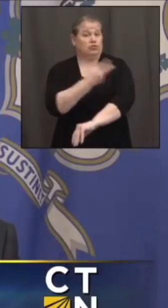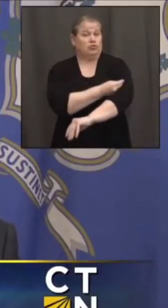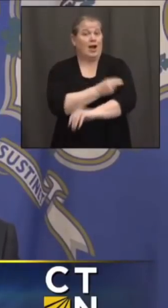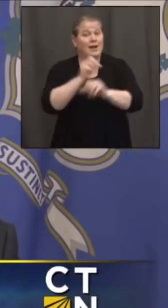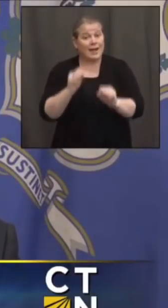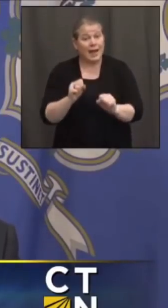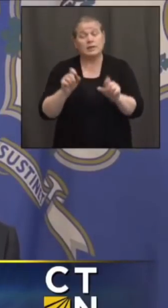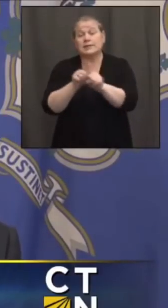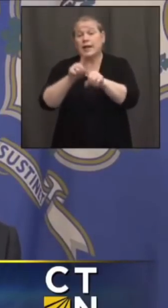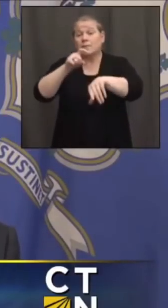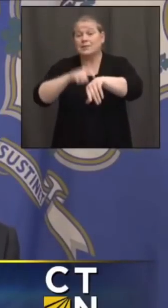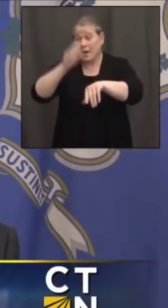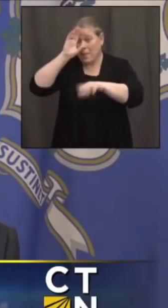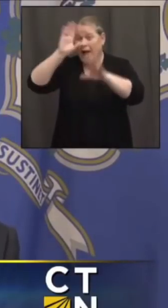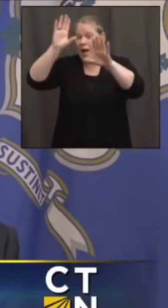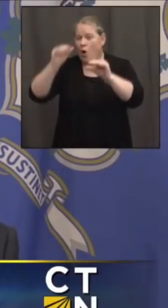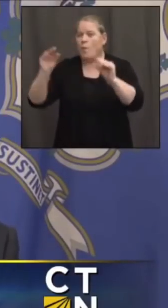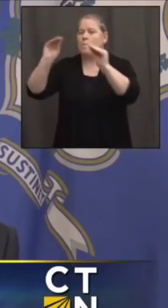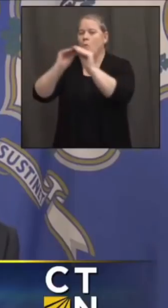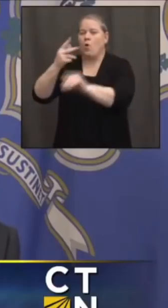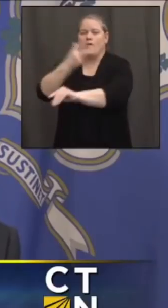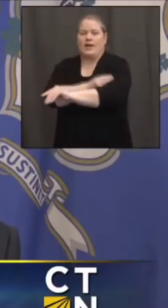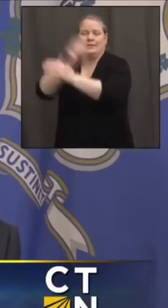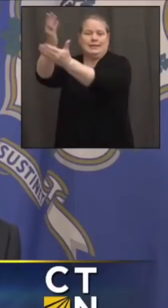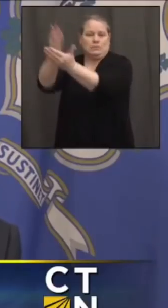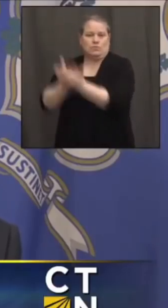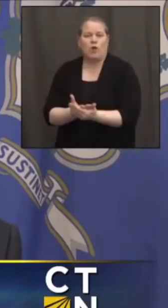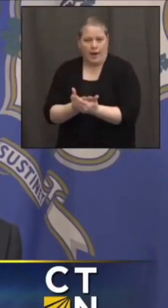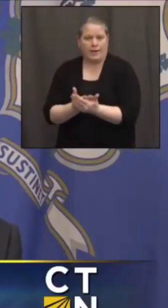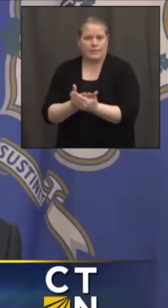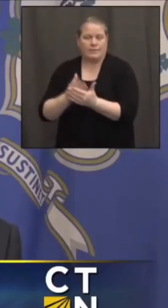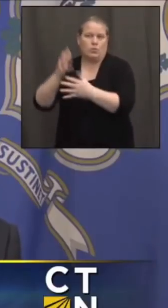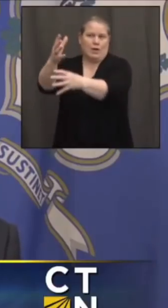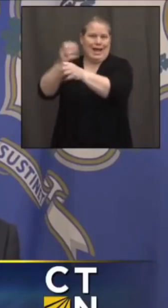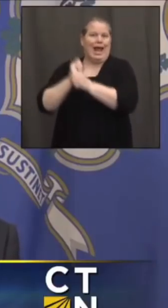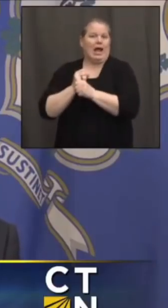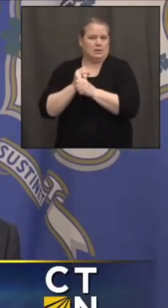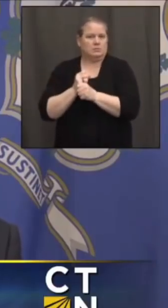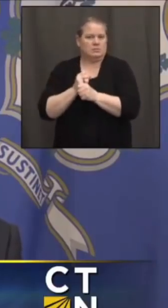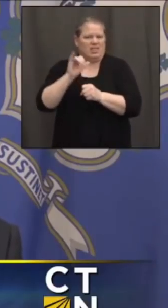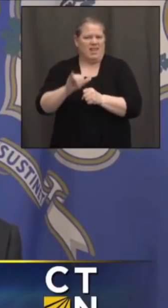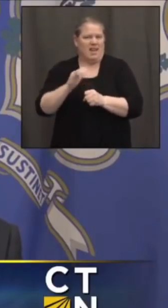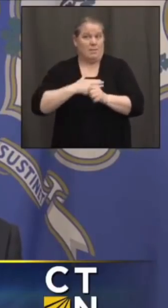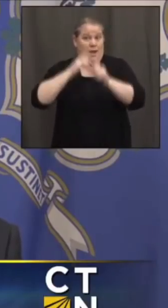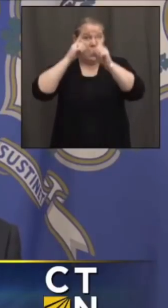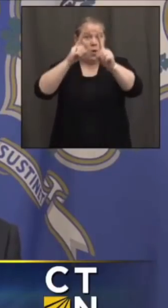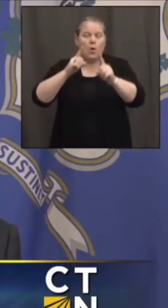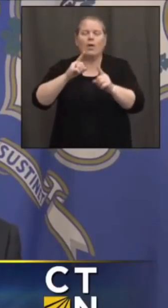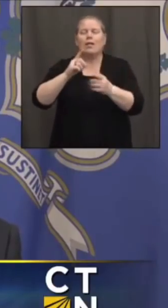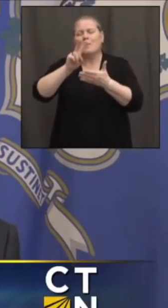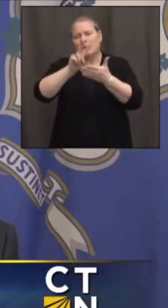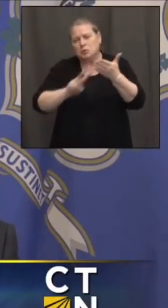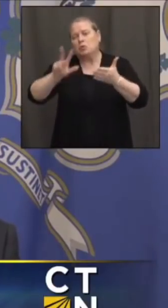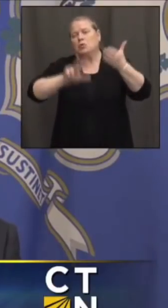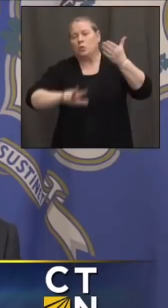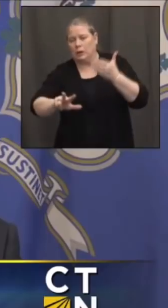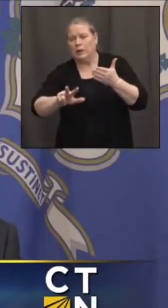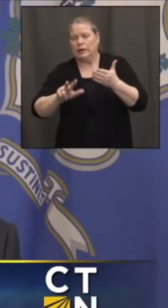supply of vaccines. And we'll have more certainty on that in the next 2 to 3 weeks. That was the confidence we